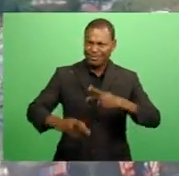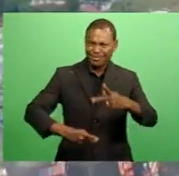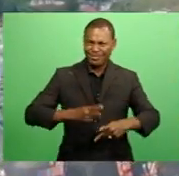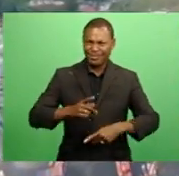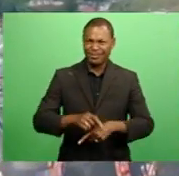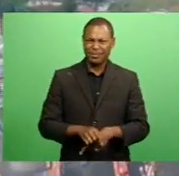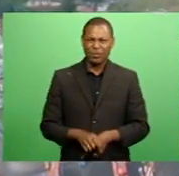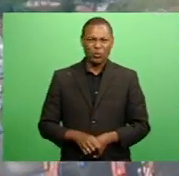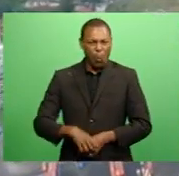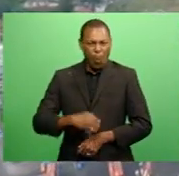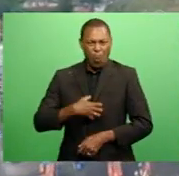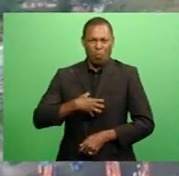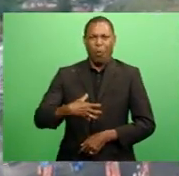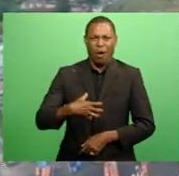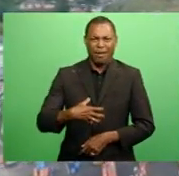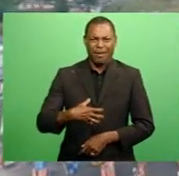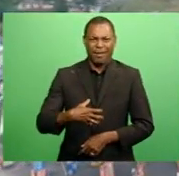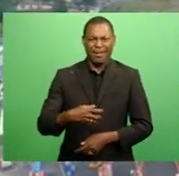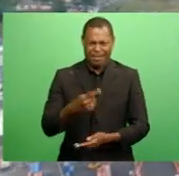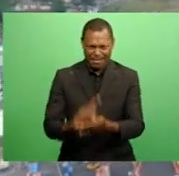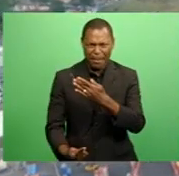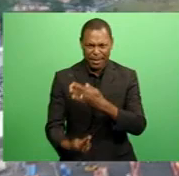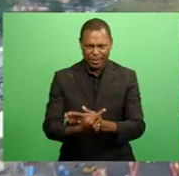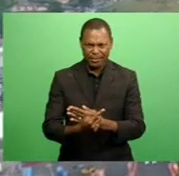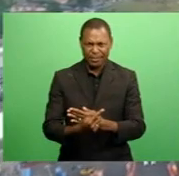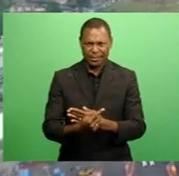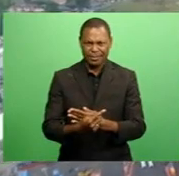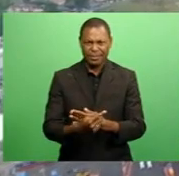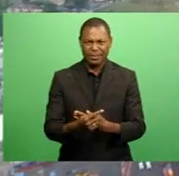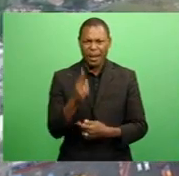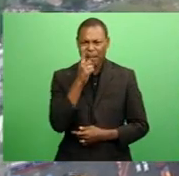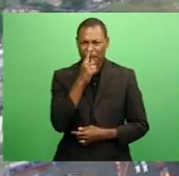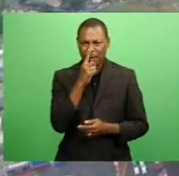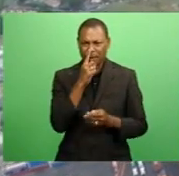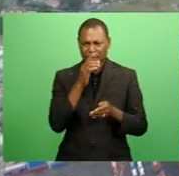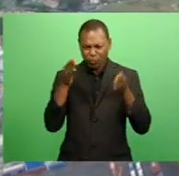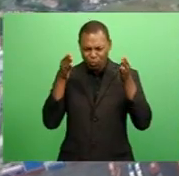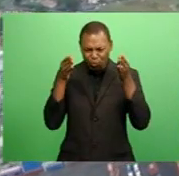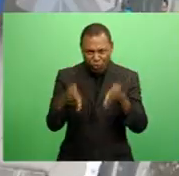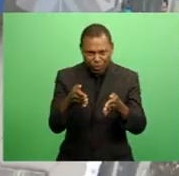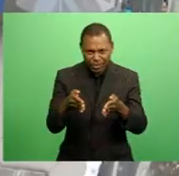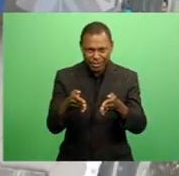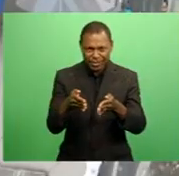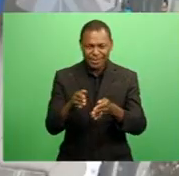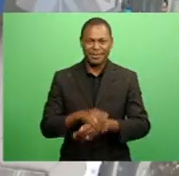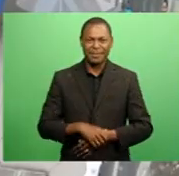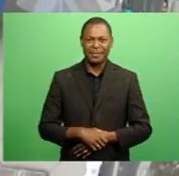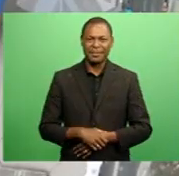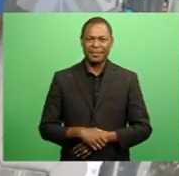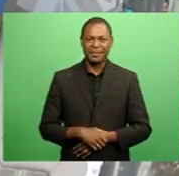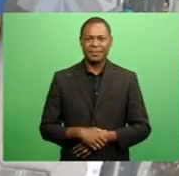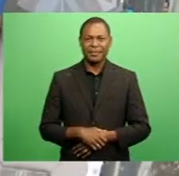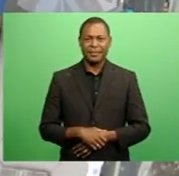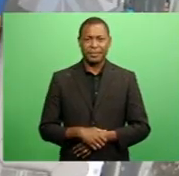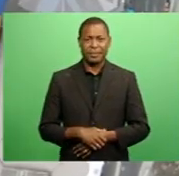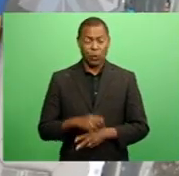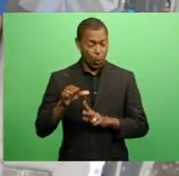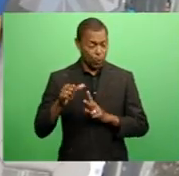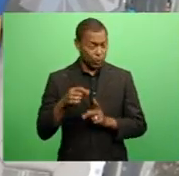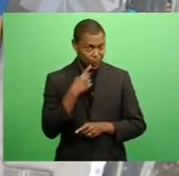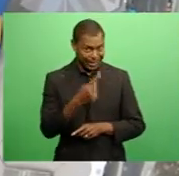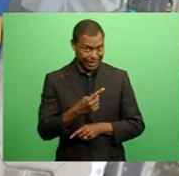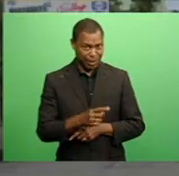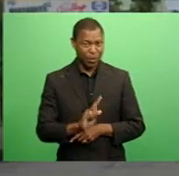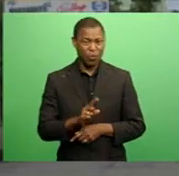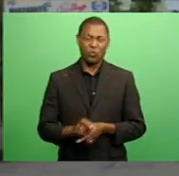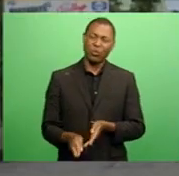more customer-centric, customer-focused, serve really the public well. Syed Qayyum says they are also trying to reform